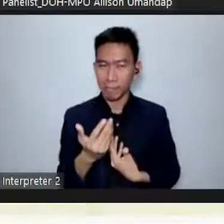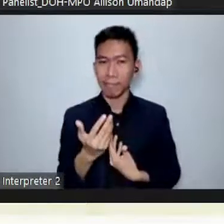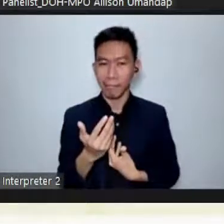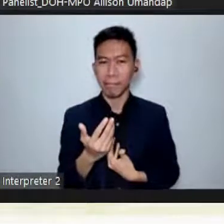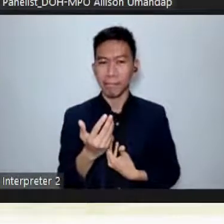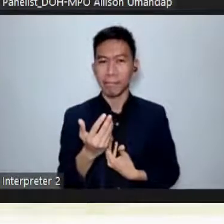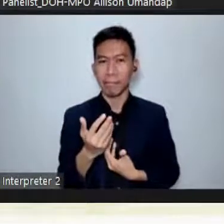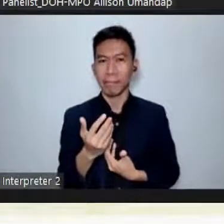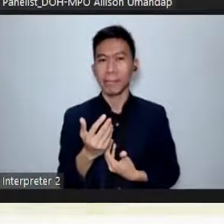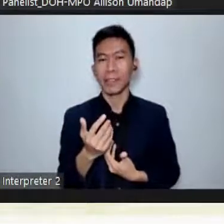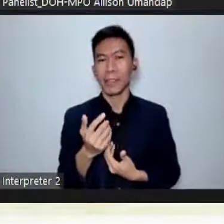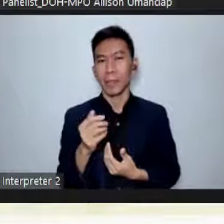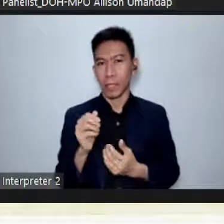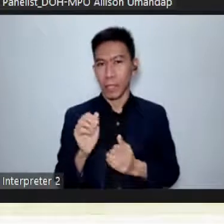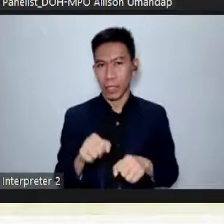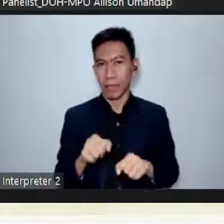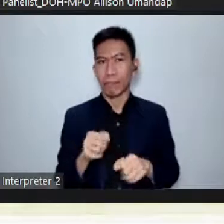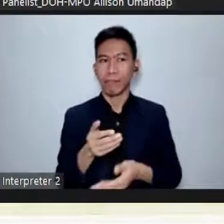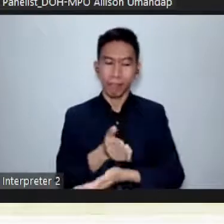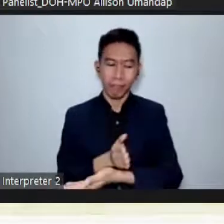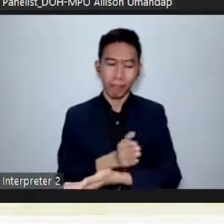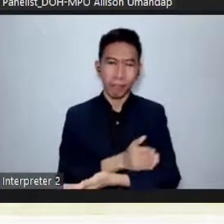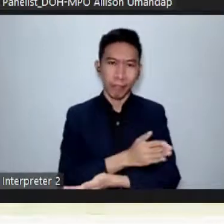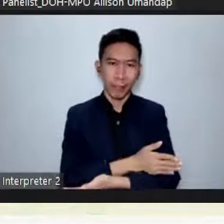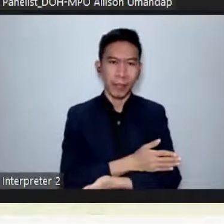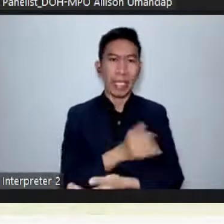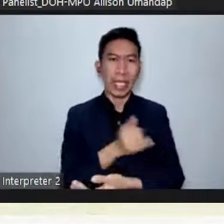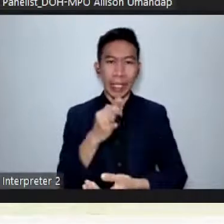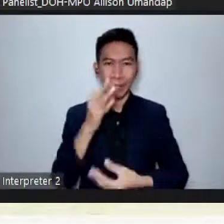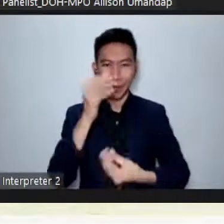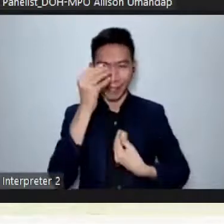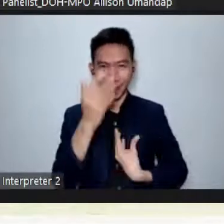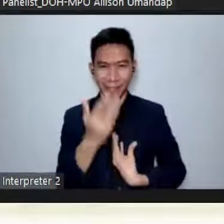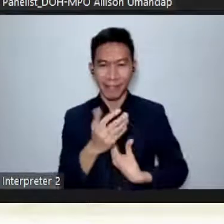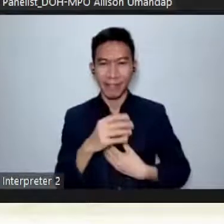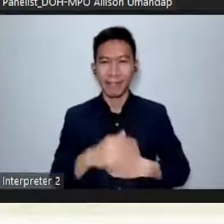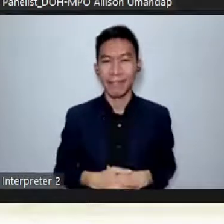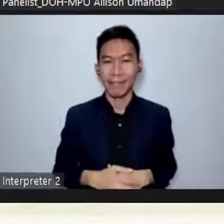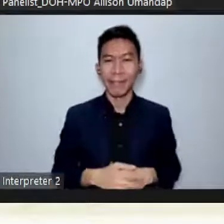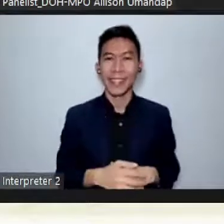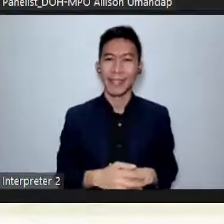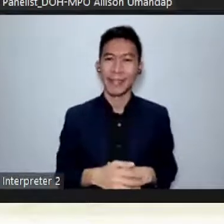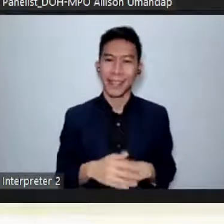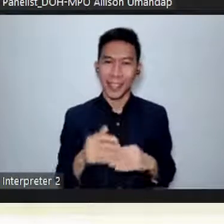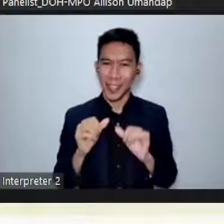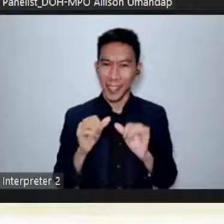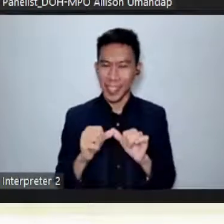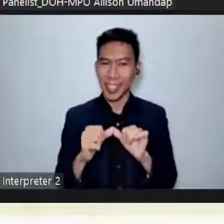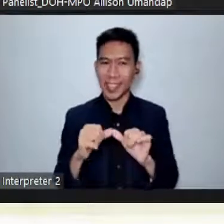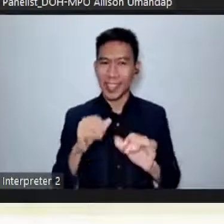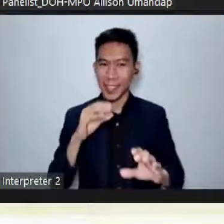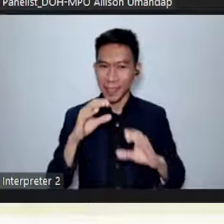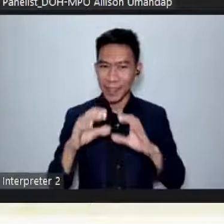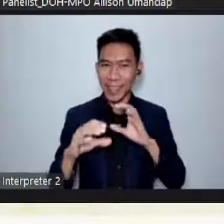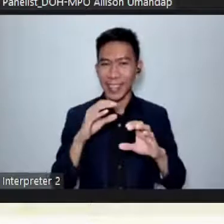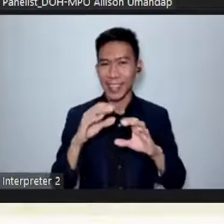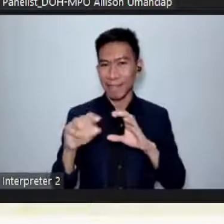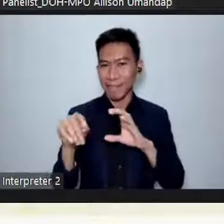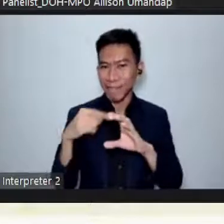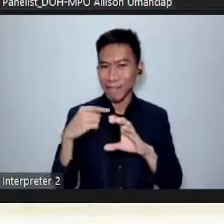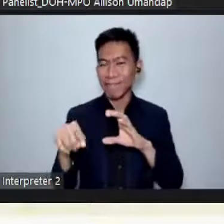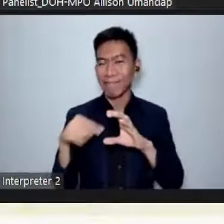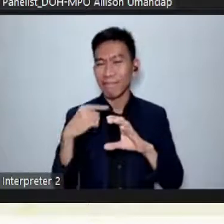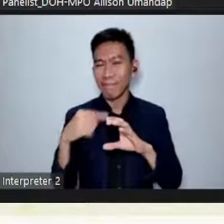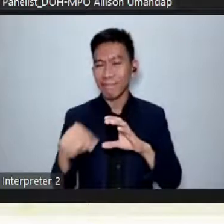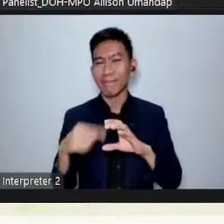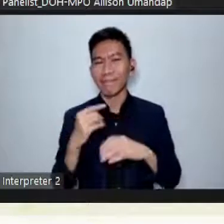how we are going to be improving. So yun lang po, we will continue to keep communication lines open, and